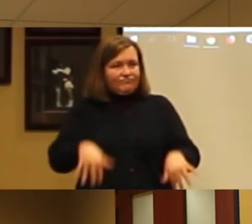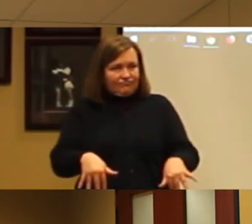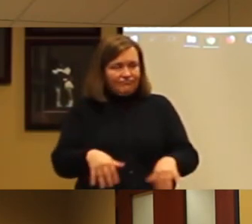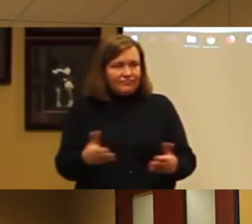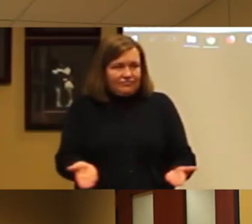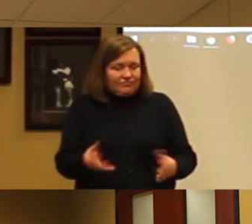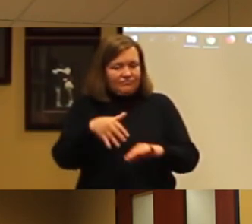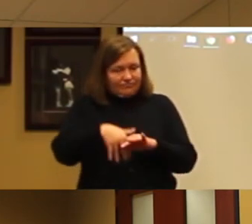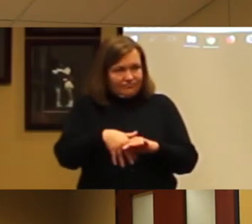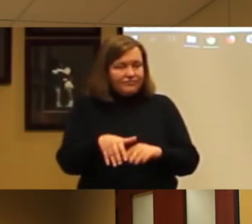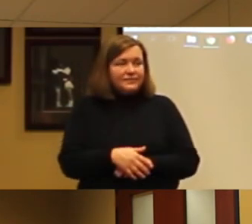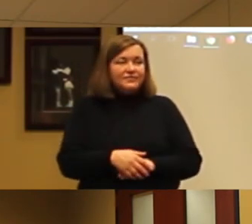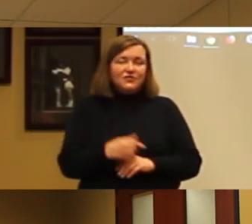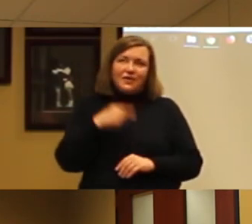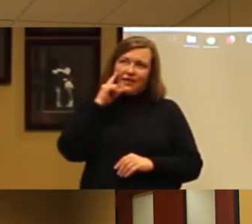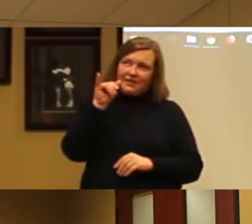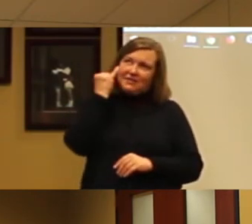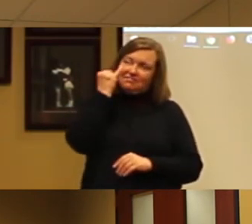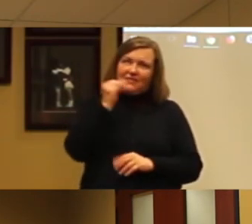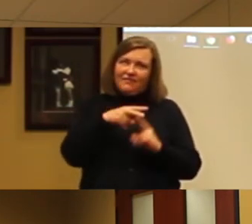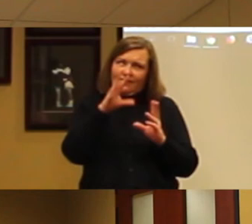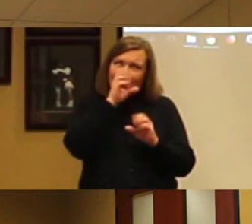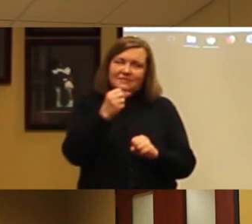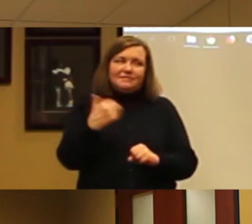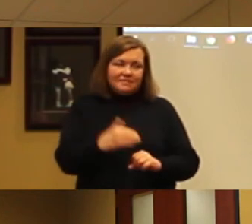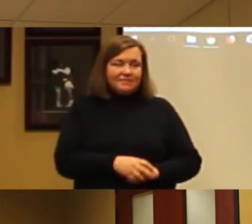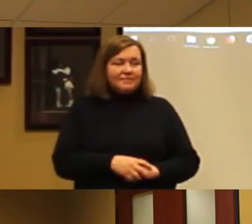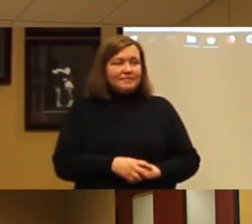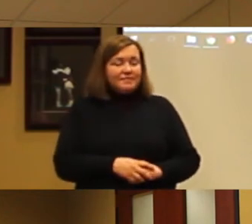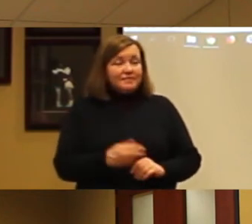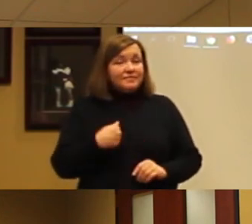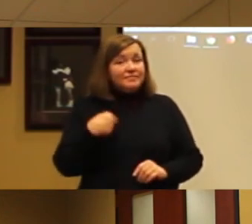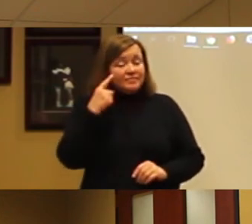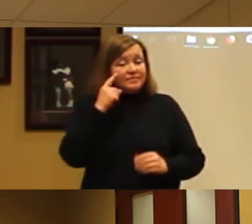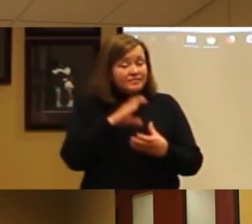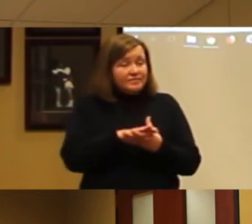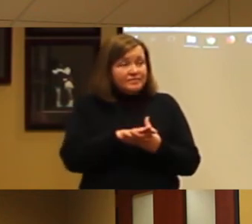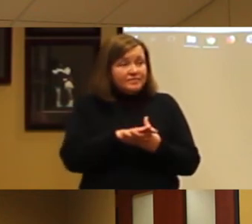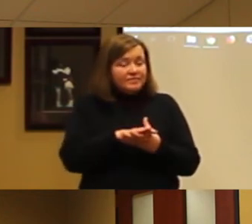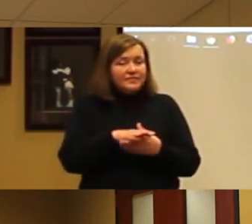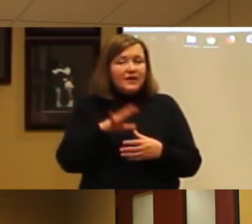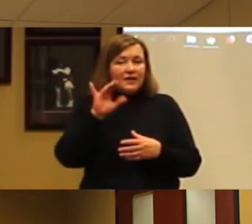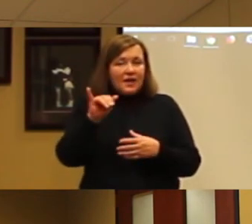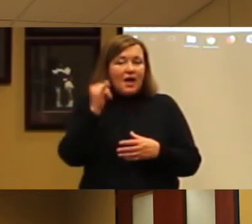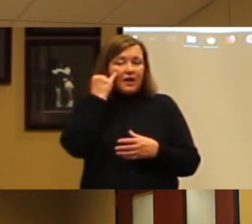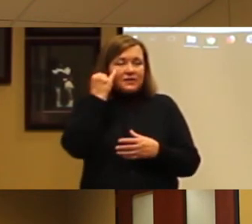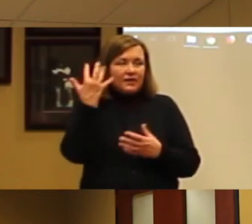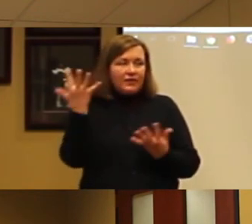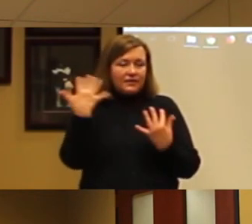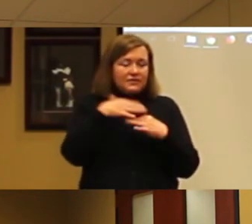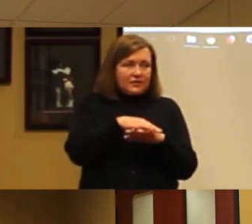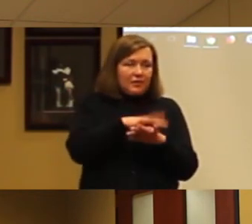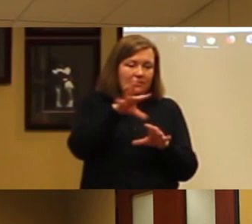that extremely fascinating. And I think that in many ways has been assimilated by a lot of these